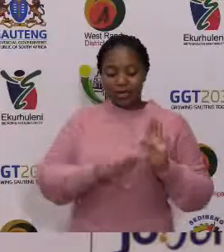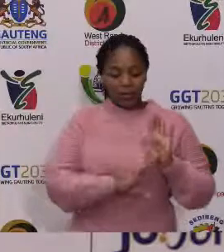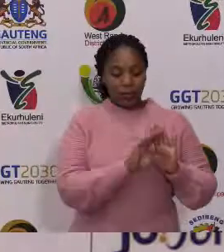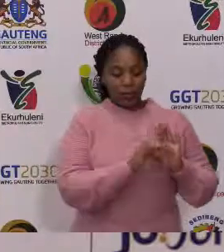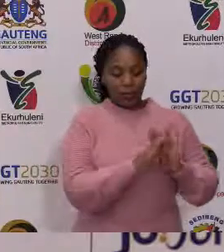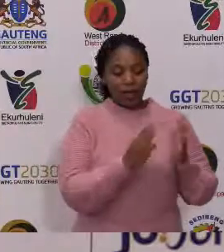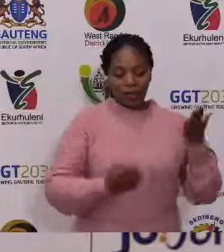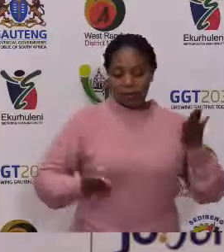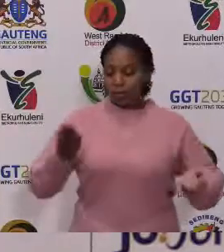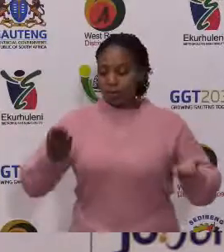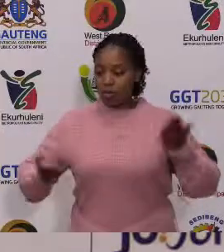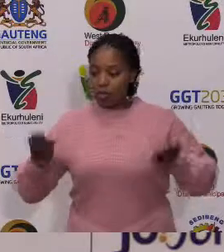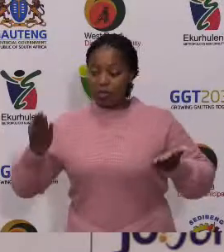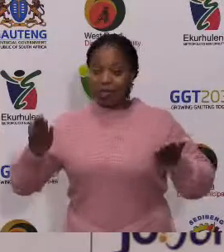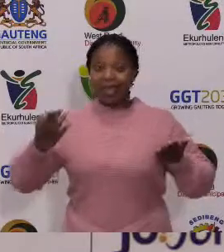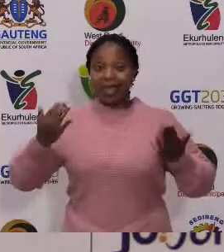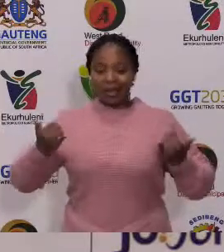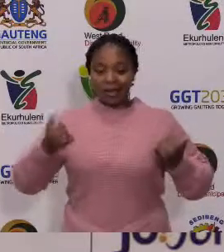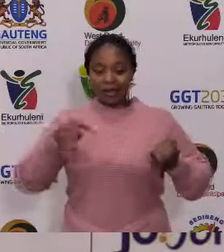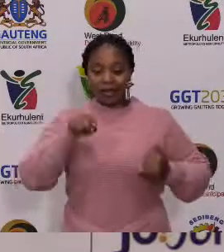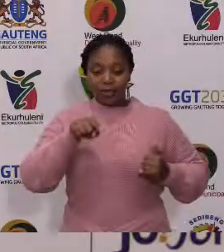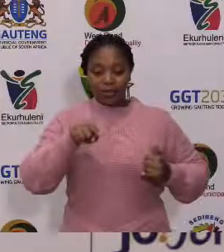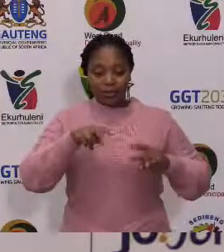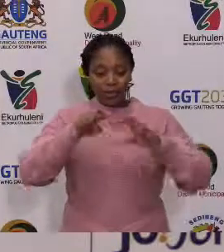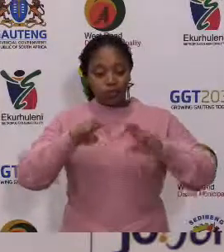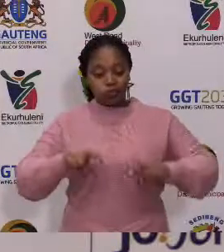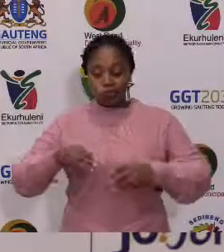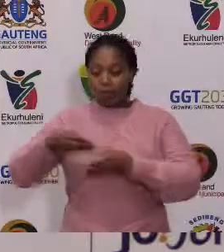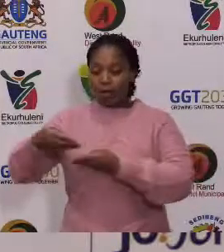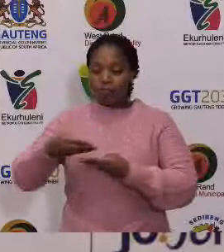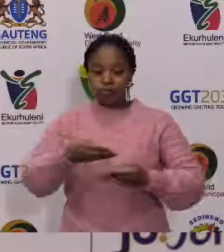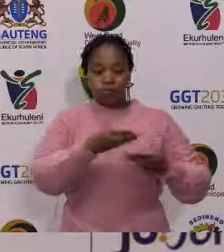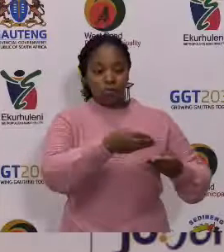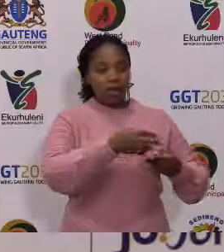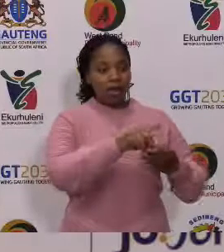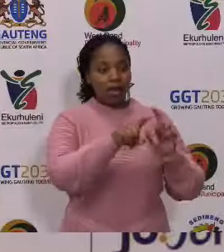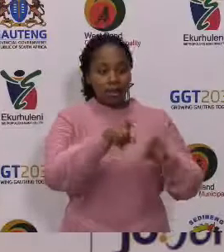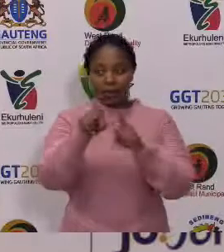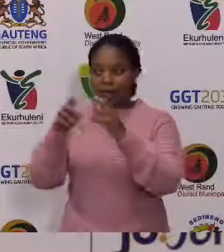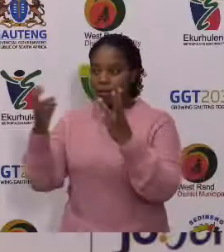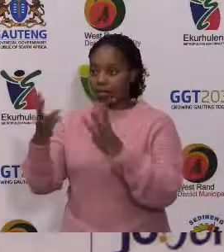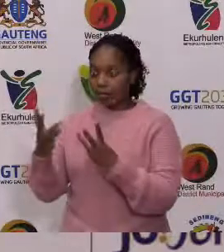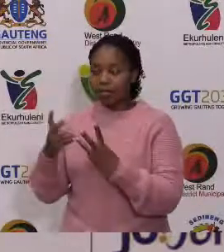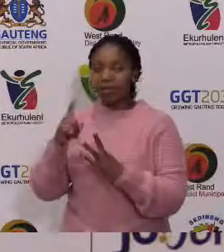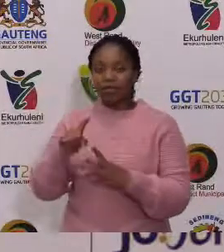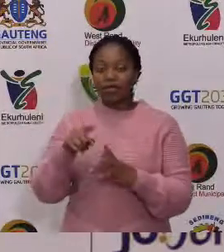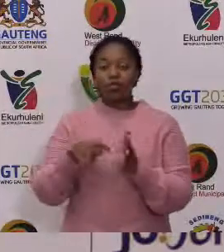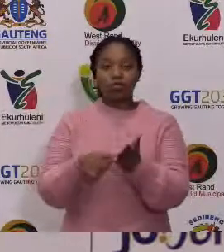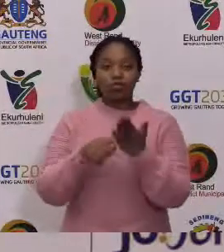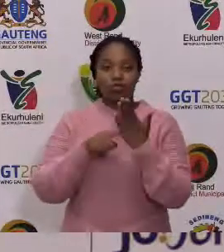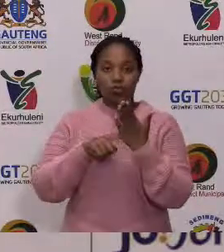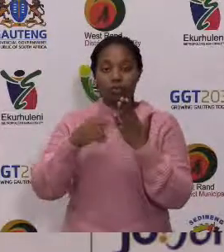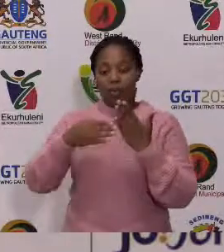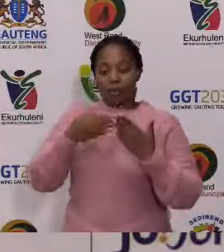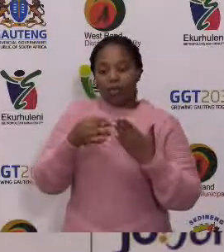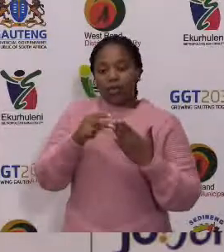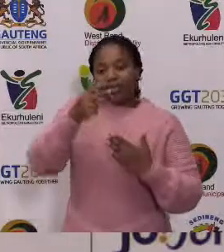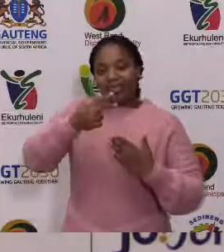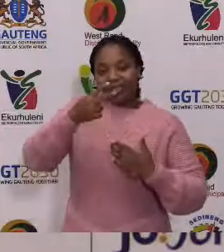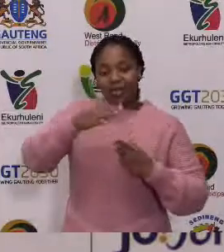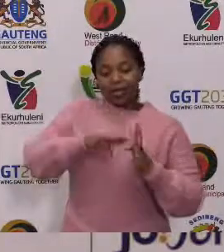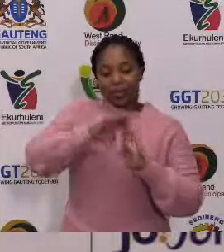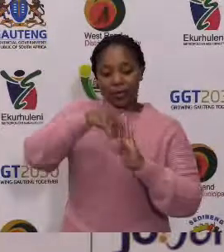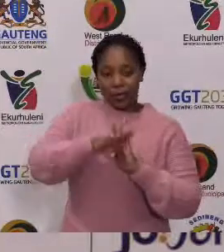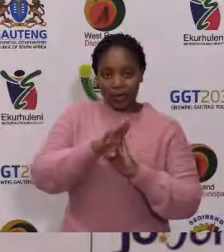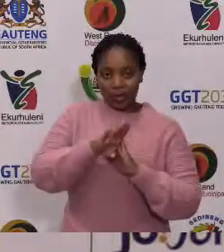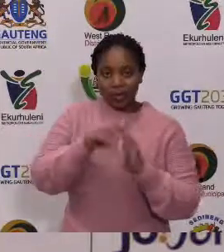sero survey actually stopped, or we completed the sampling in the sero survey before the second wave peaked. So all of the numbers